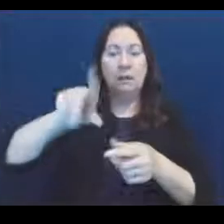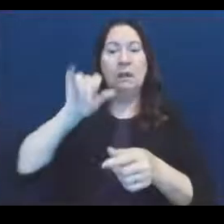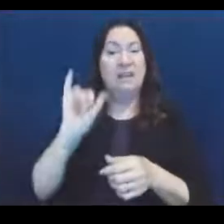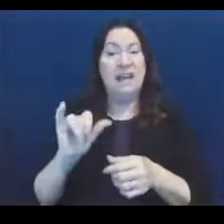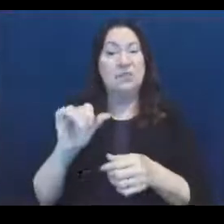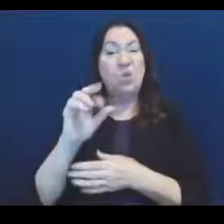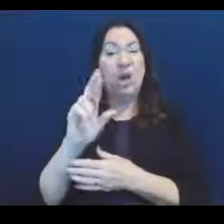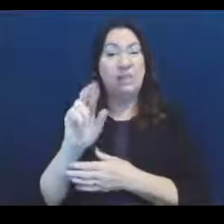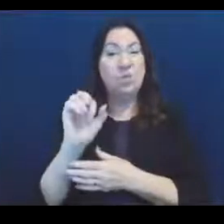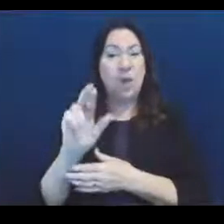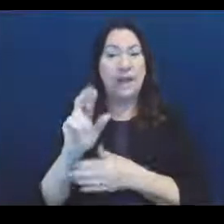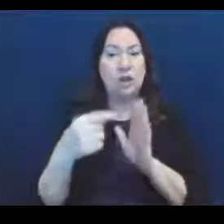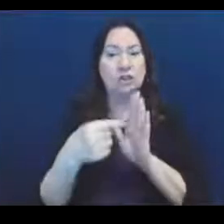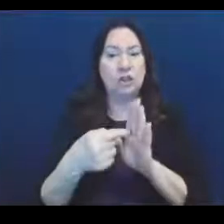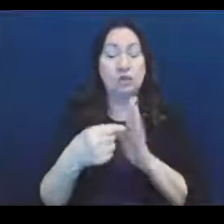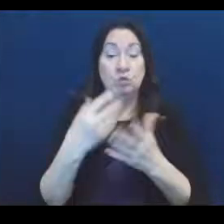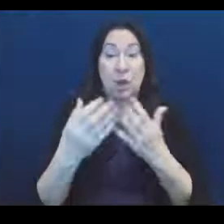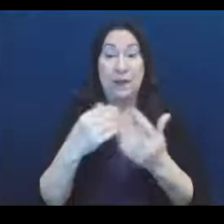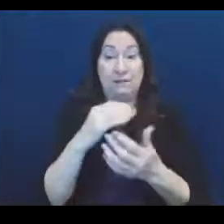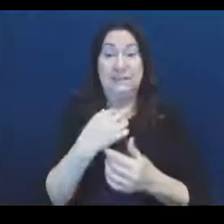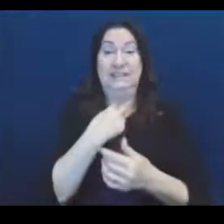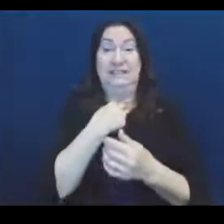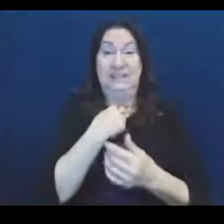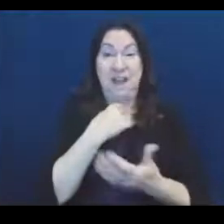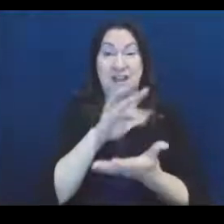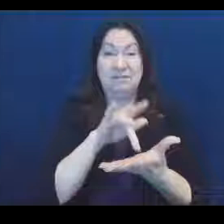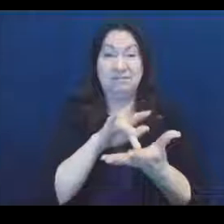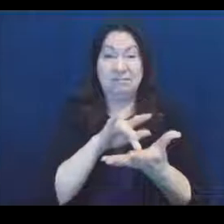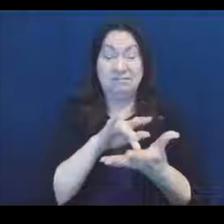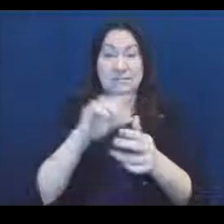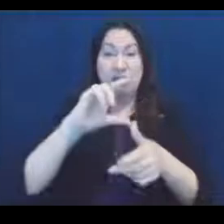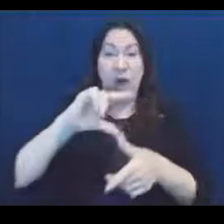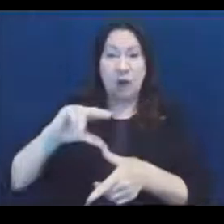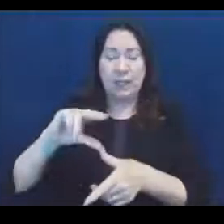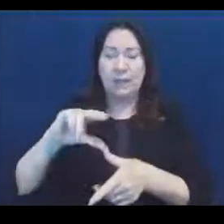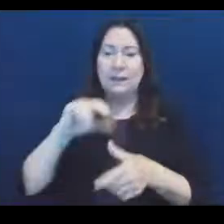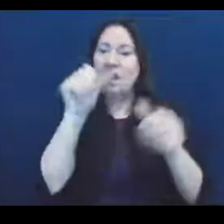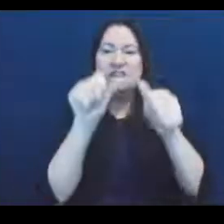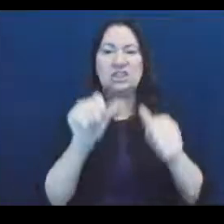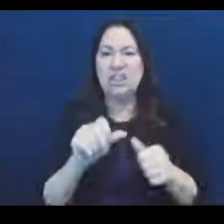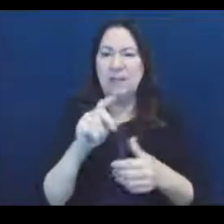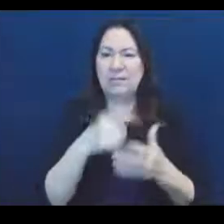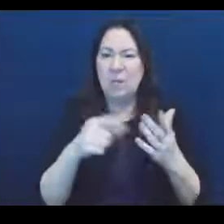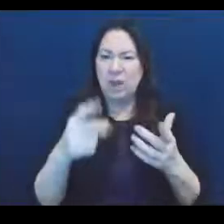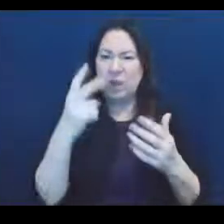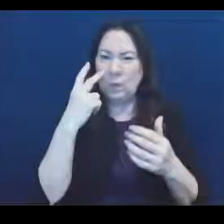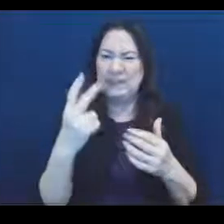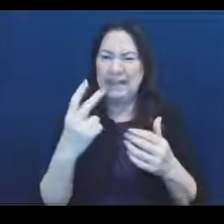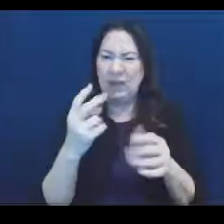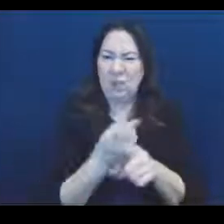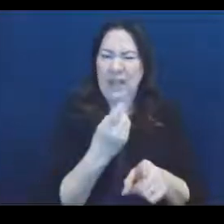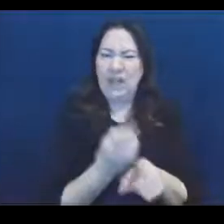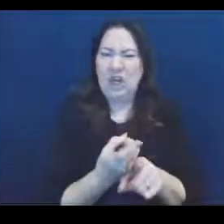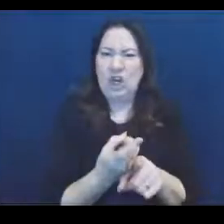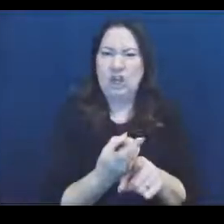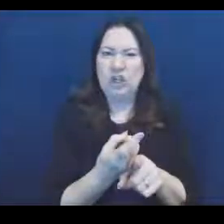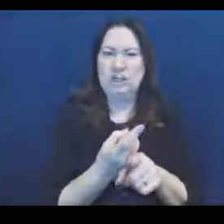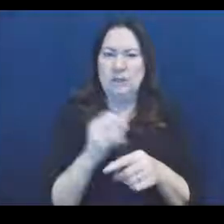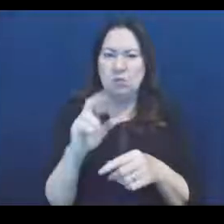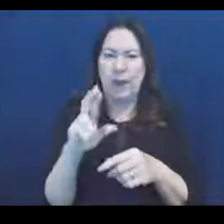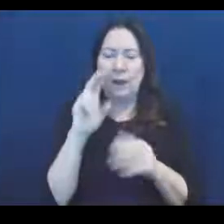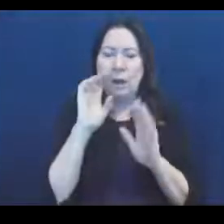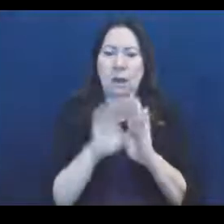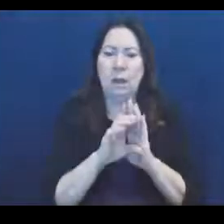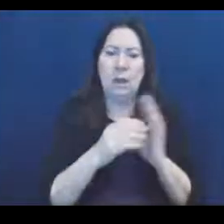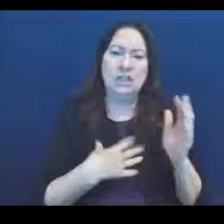there, is that whatever is trapped in the eye of the storm here is not shaped at all like anything you would see in meteorology. It's not anything at all like a snowflake or